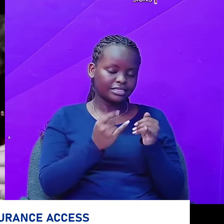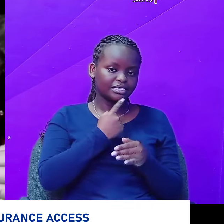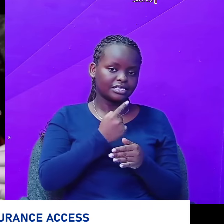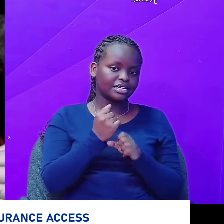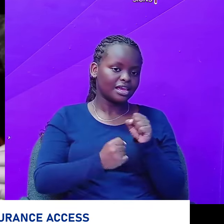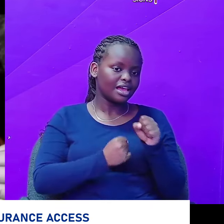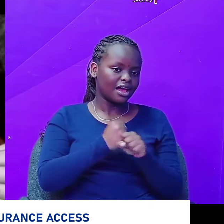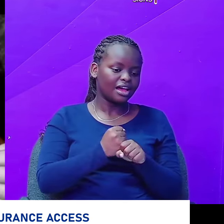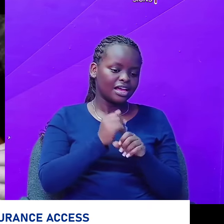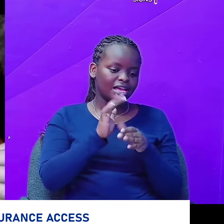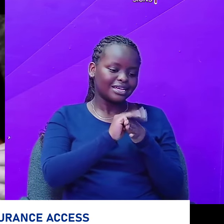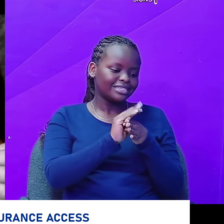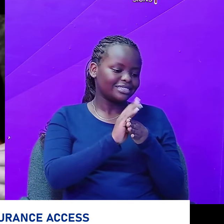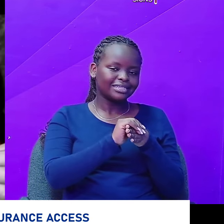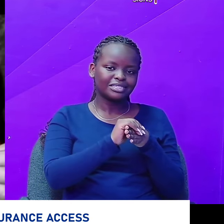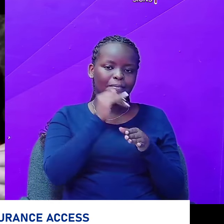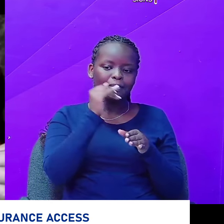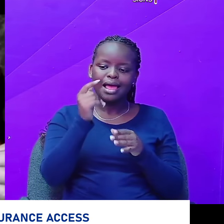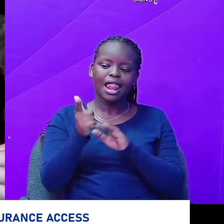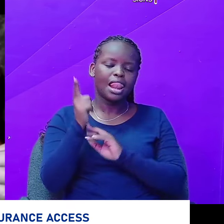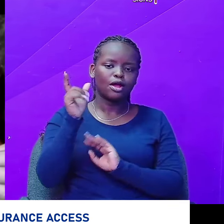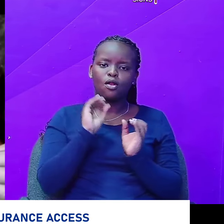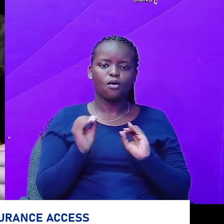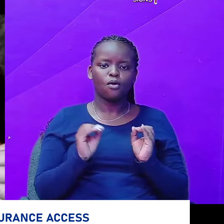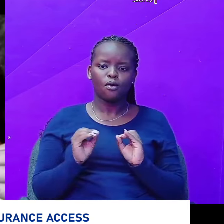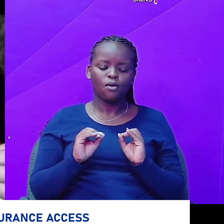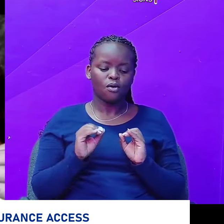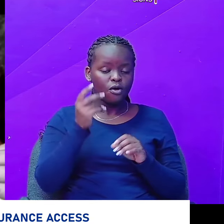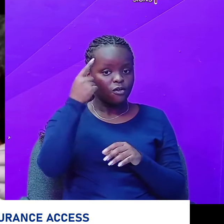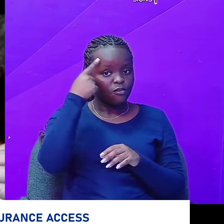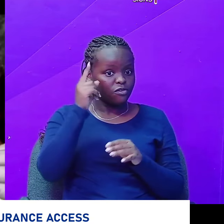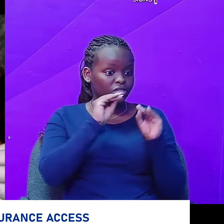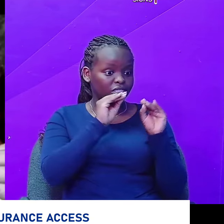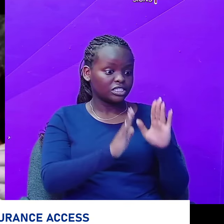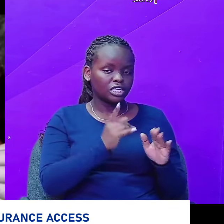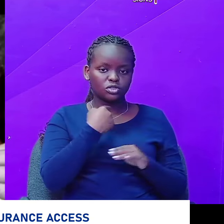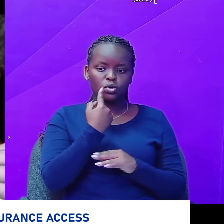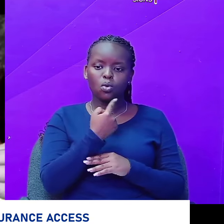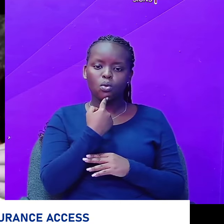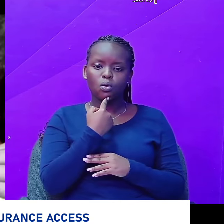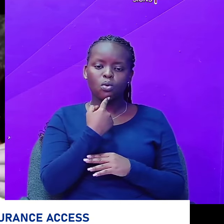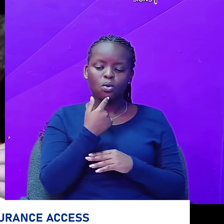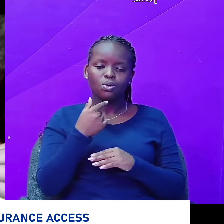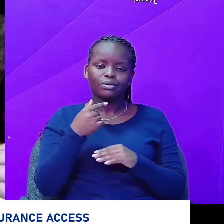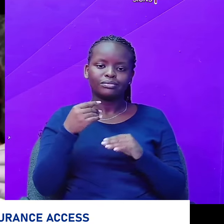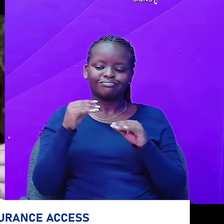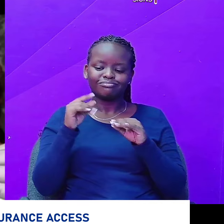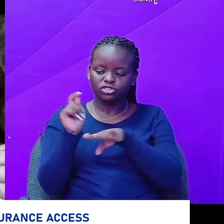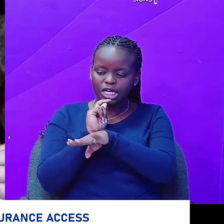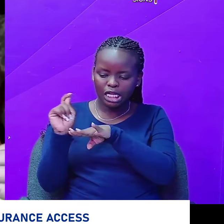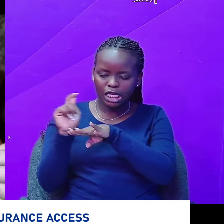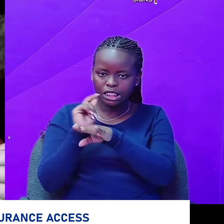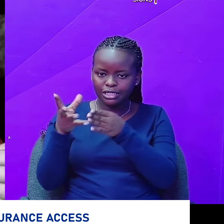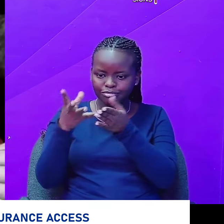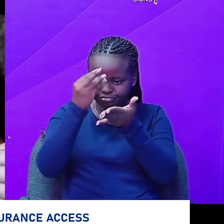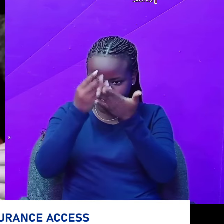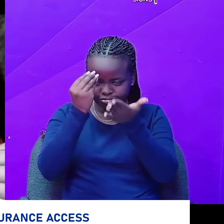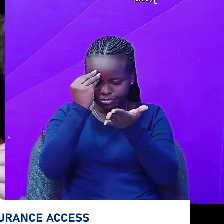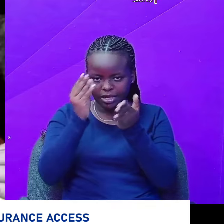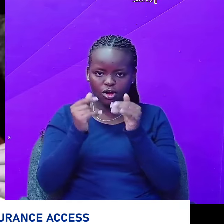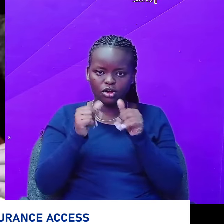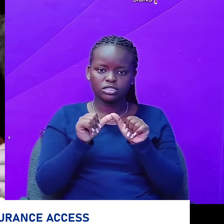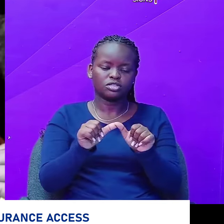is illegal because internship is meant for those teachers who are still undergoing training. But yes,